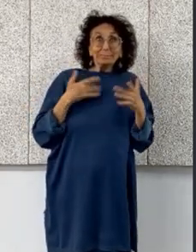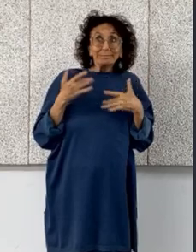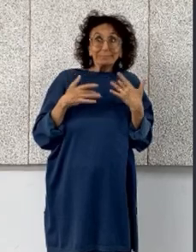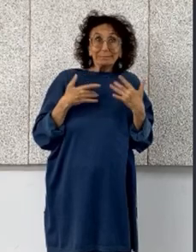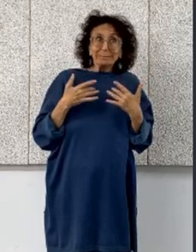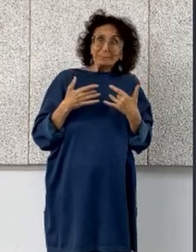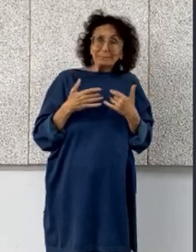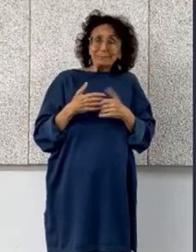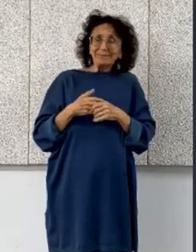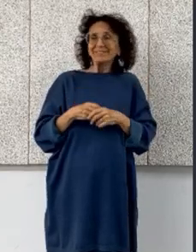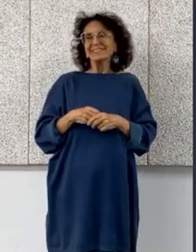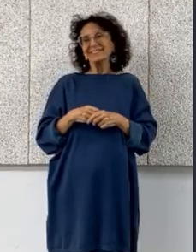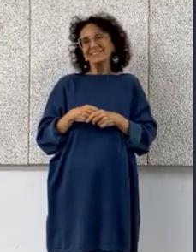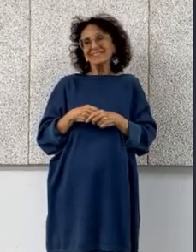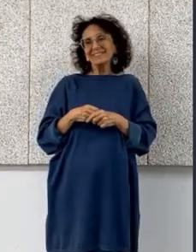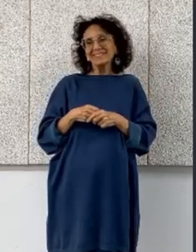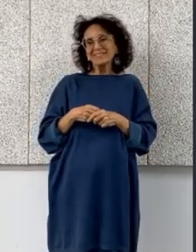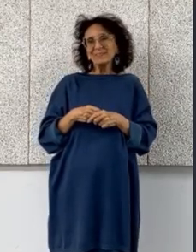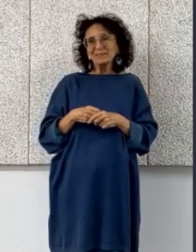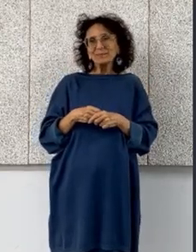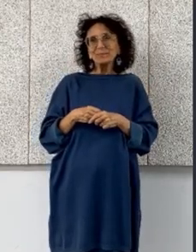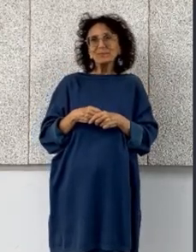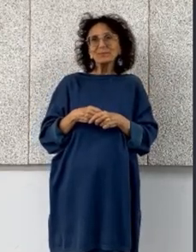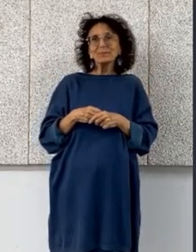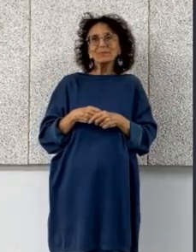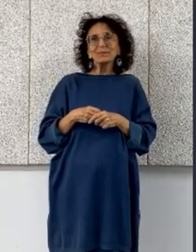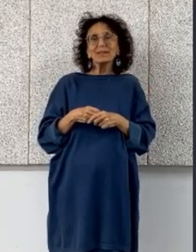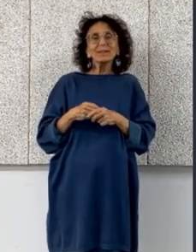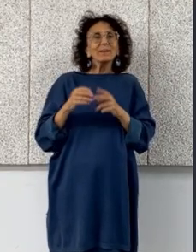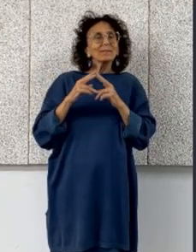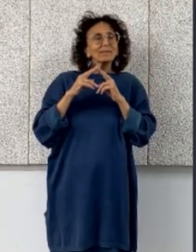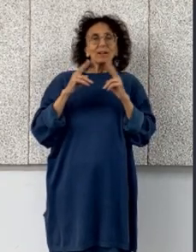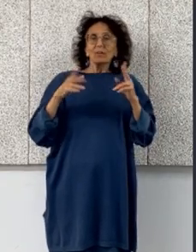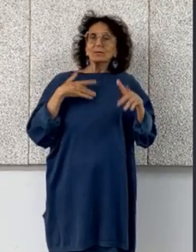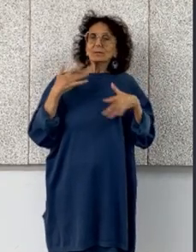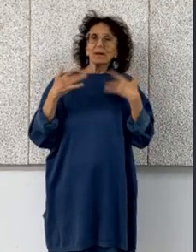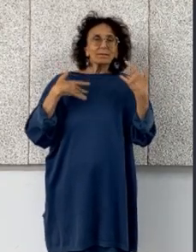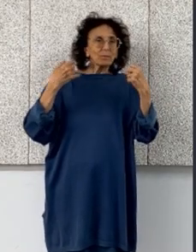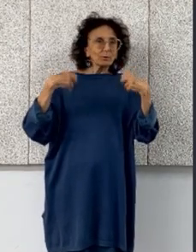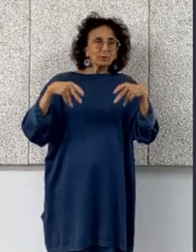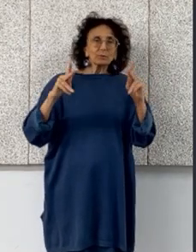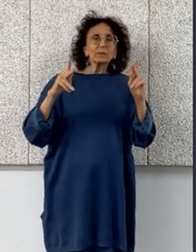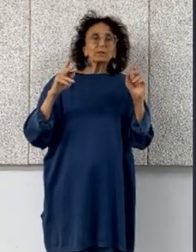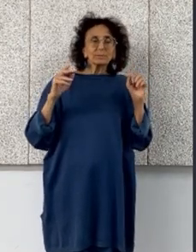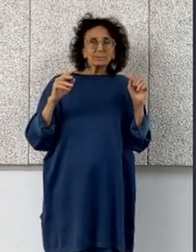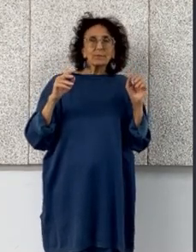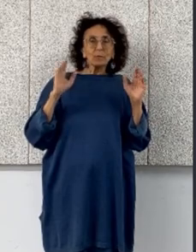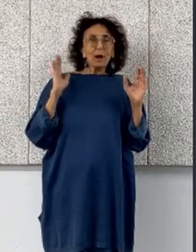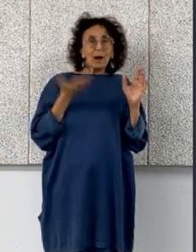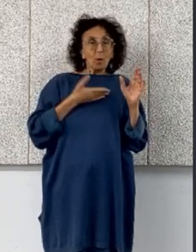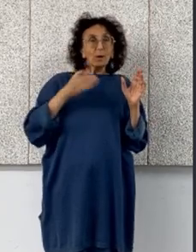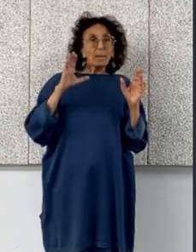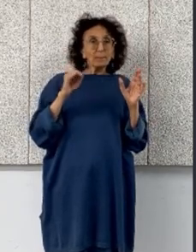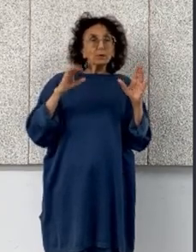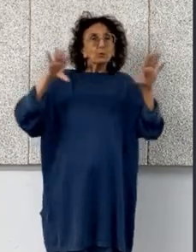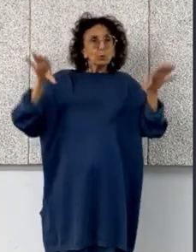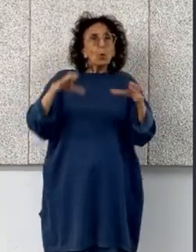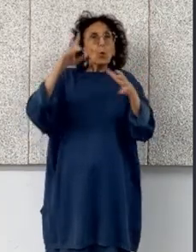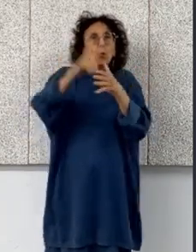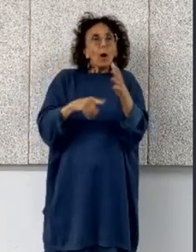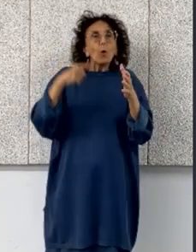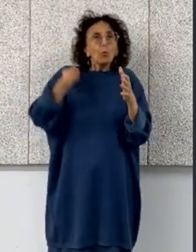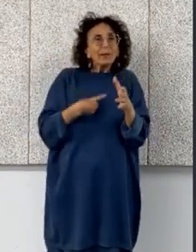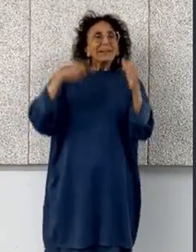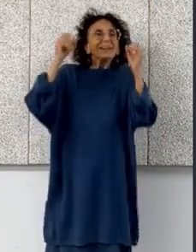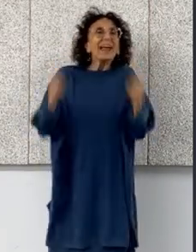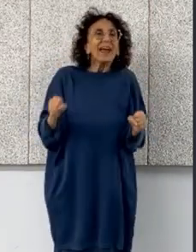We love it. It's an incredibly exciting opportunity for us to do what I think we can do as a